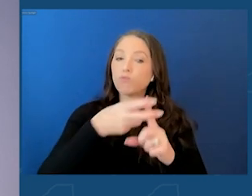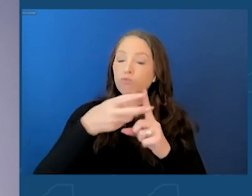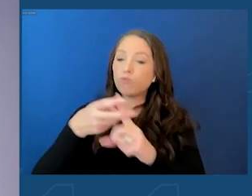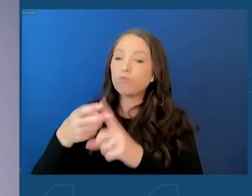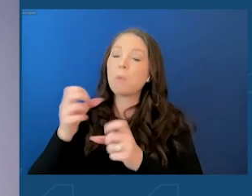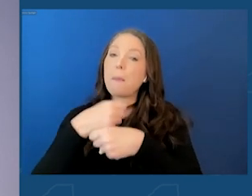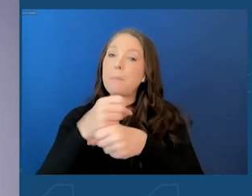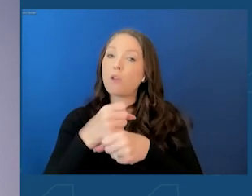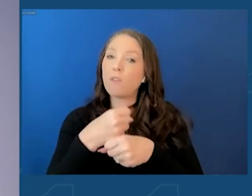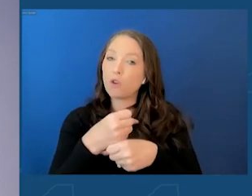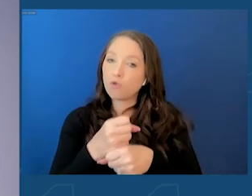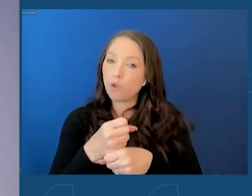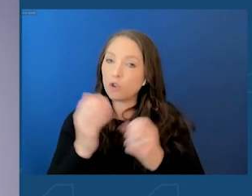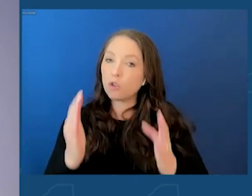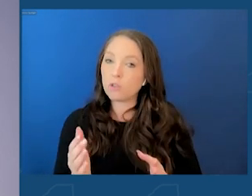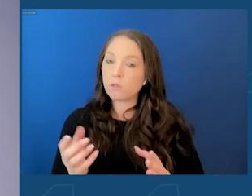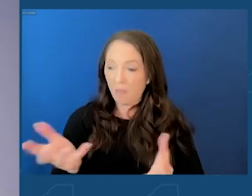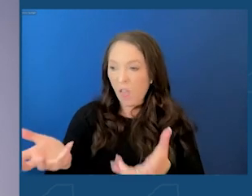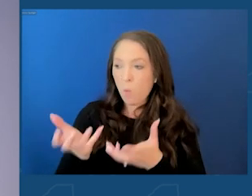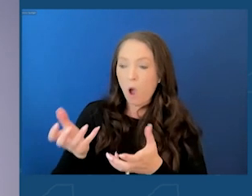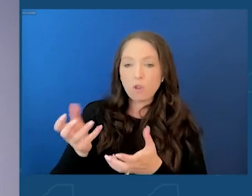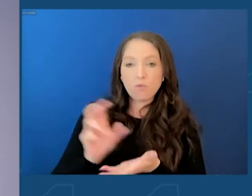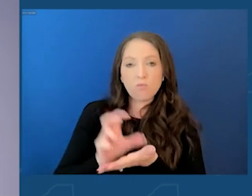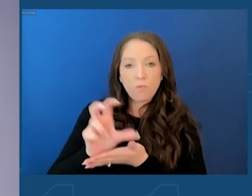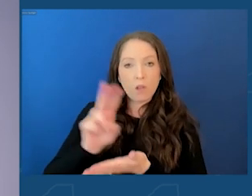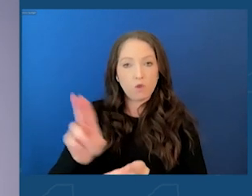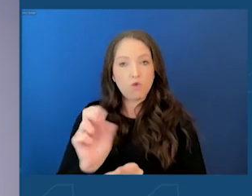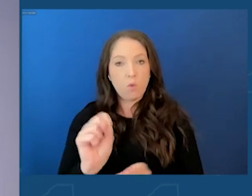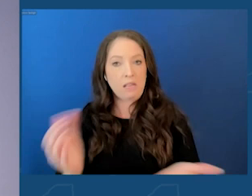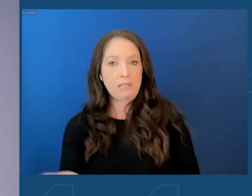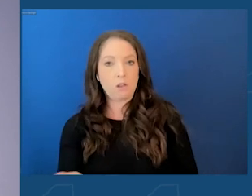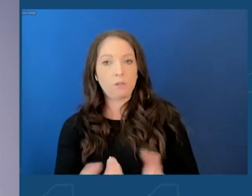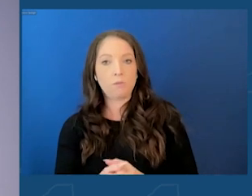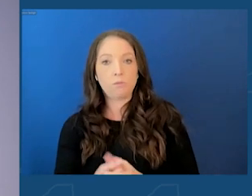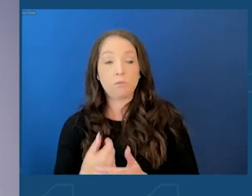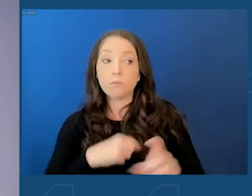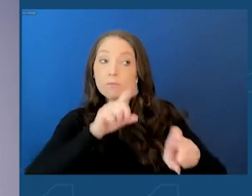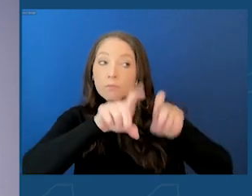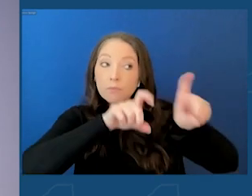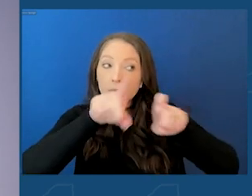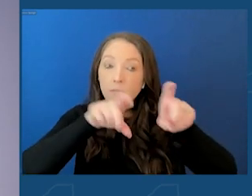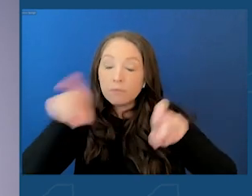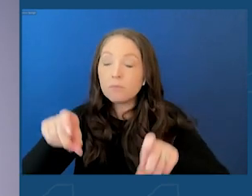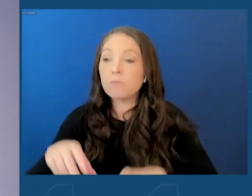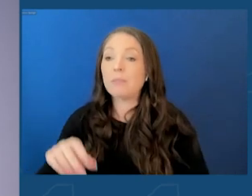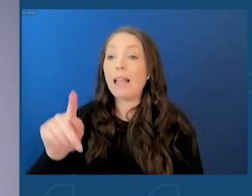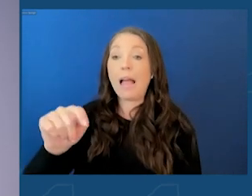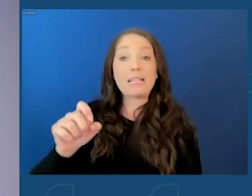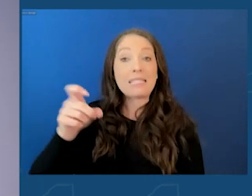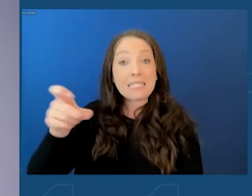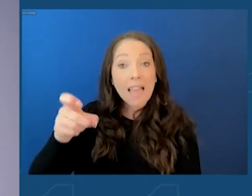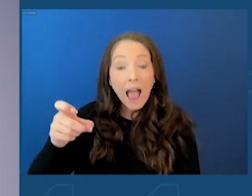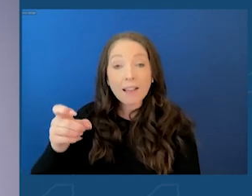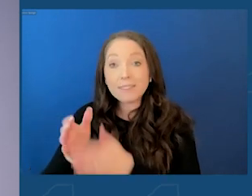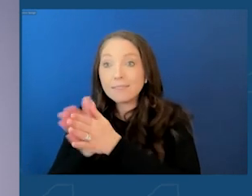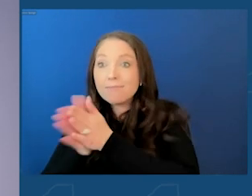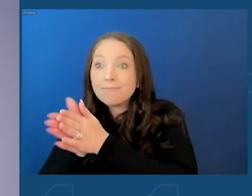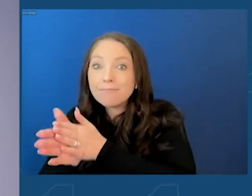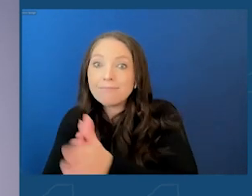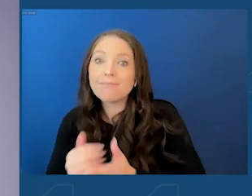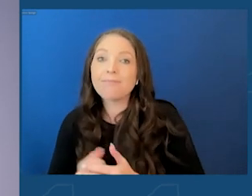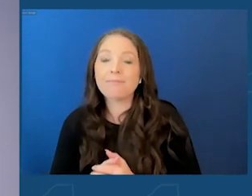United States. And when we ask them, you know, you've got tax incentives now, you've got